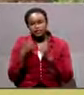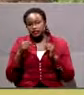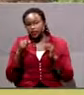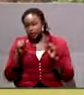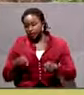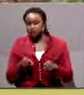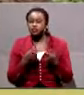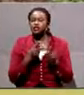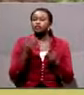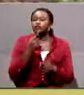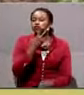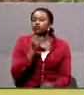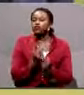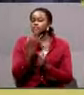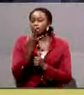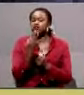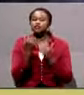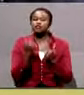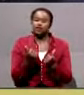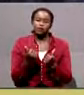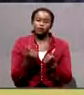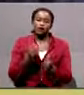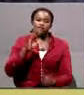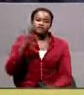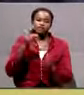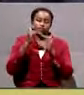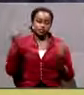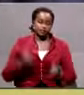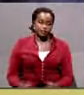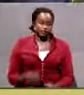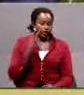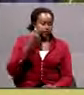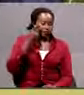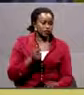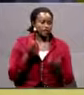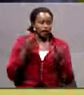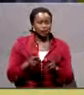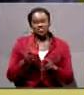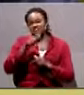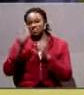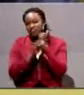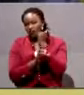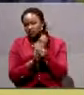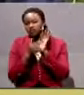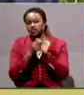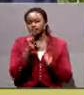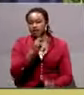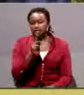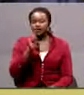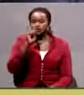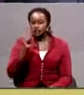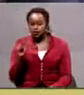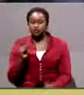in 2013 and has now reached fifth stage. The testing is being carried out in other countries like Kenya and Tanzania